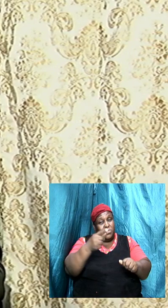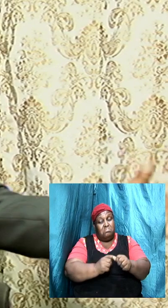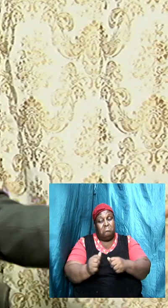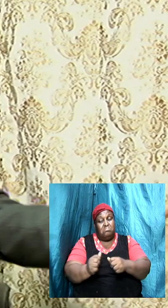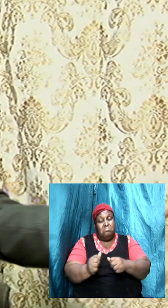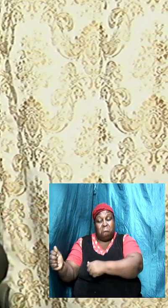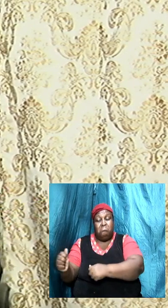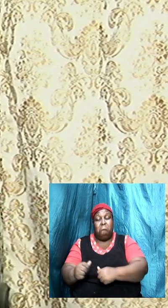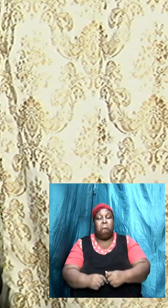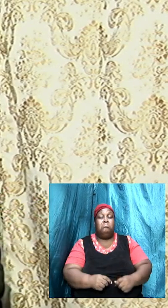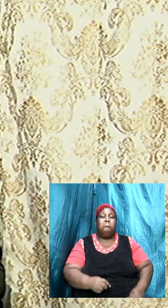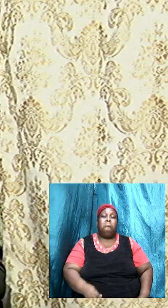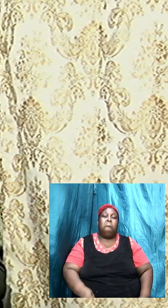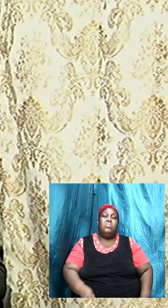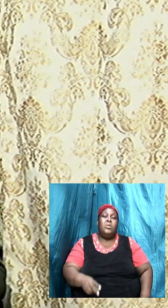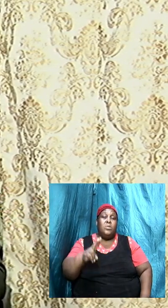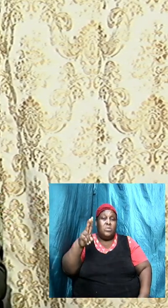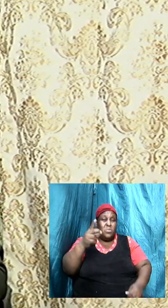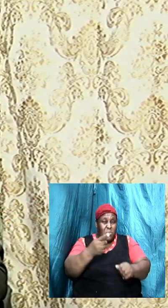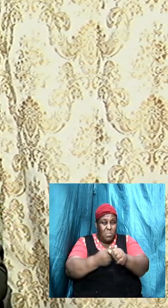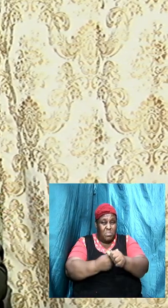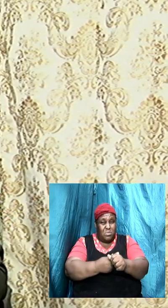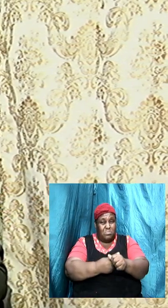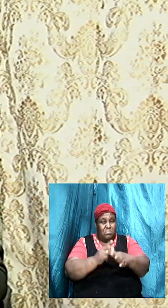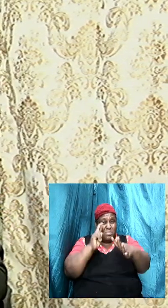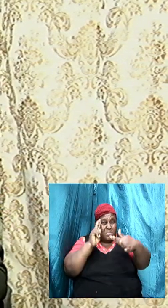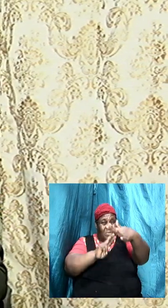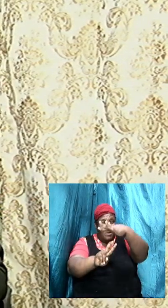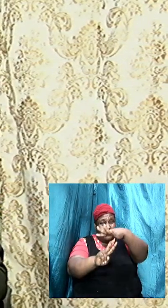Give him 2 months and he's prophet so and so.